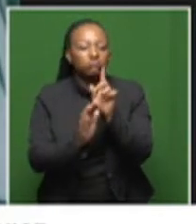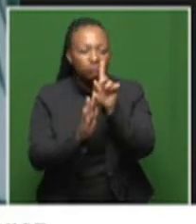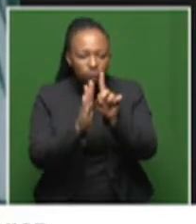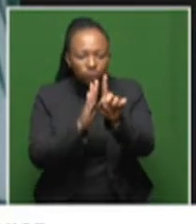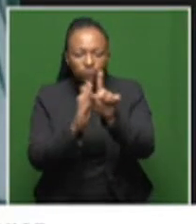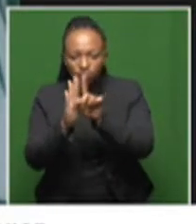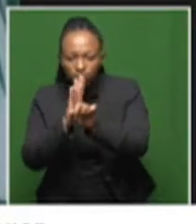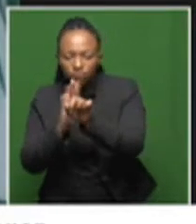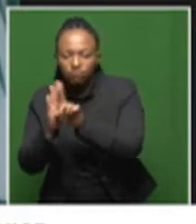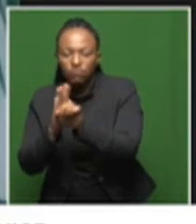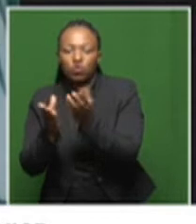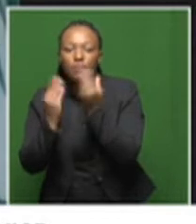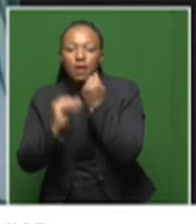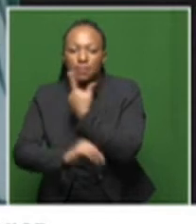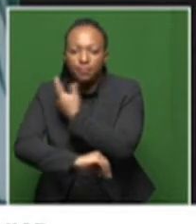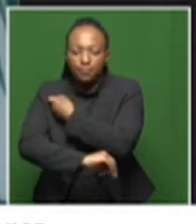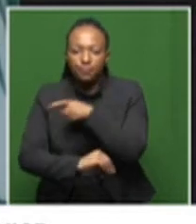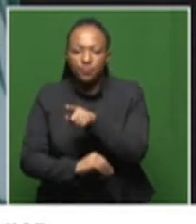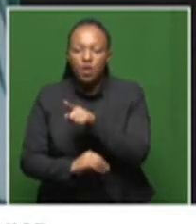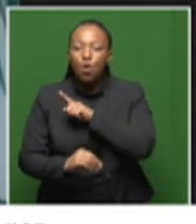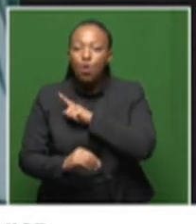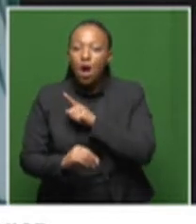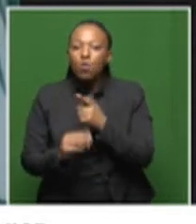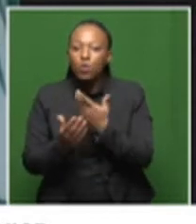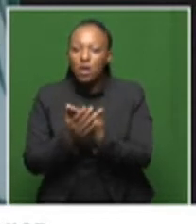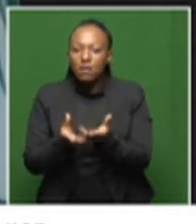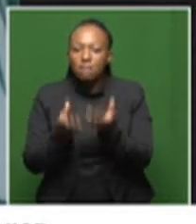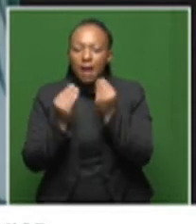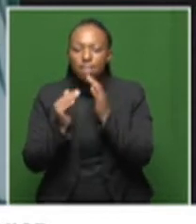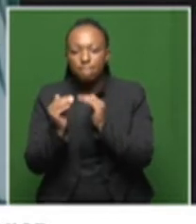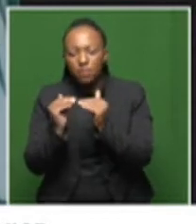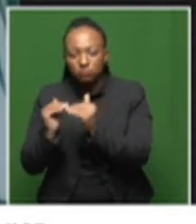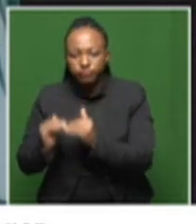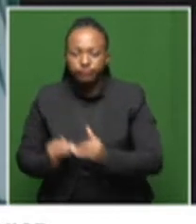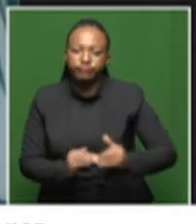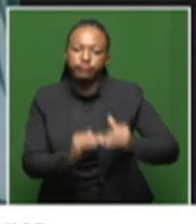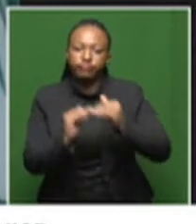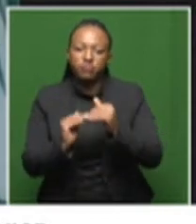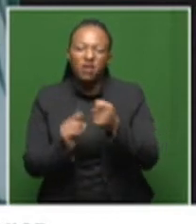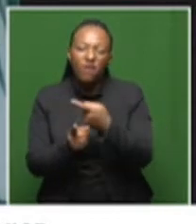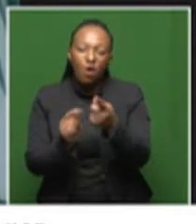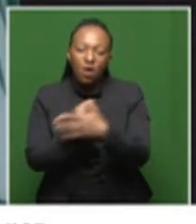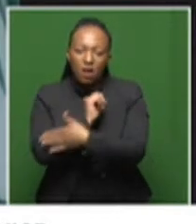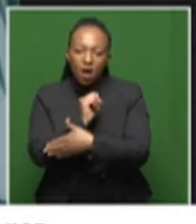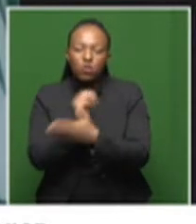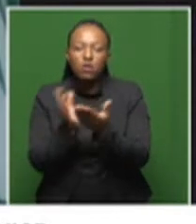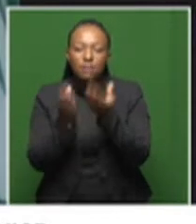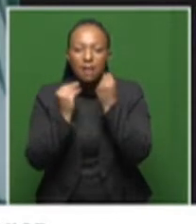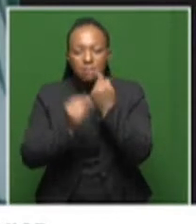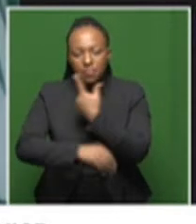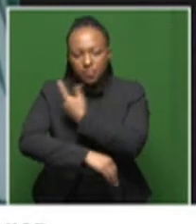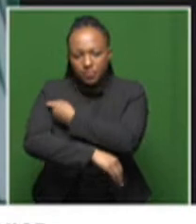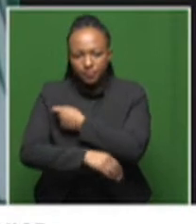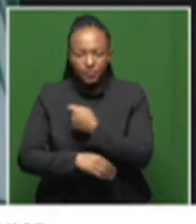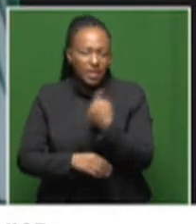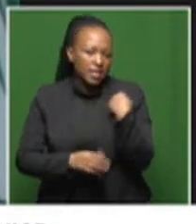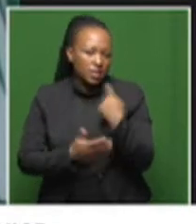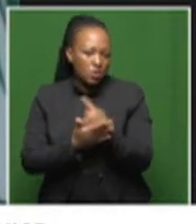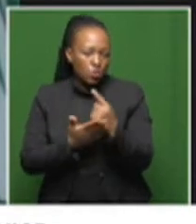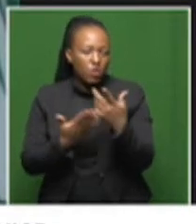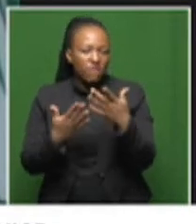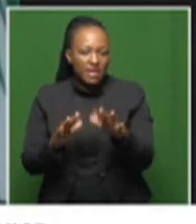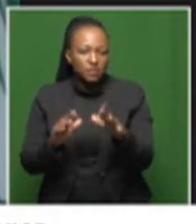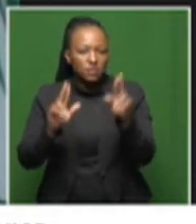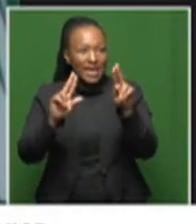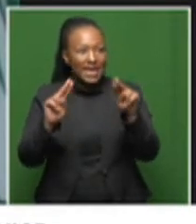to promote the equitable share of the vaccines across the country. This week, we held a bilateral meeting with National